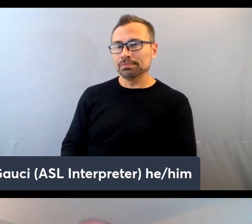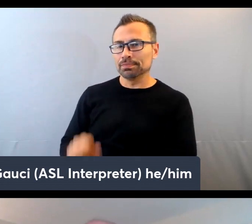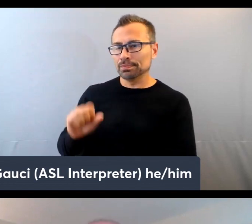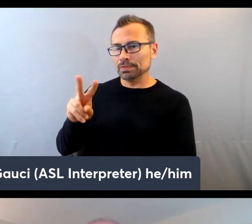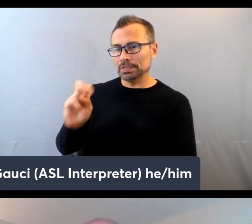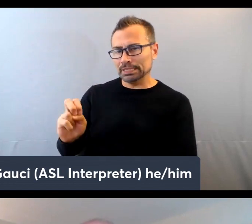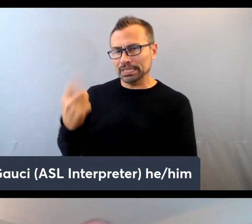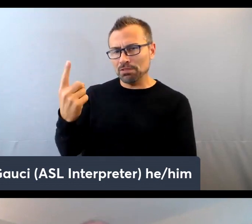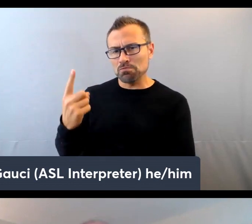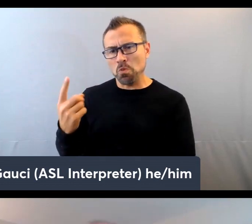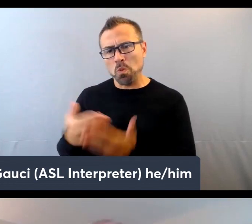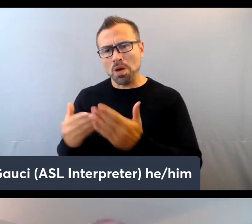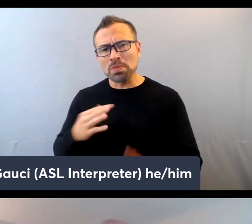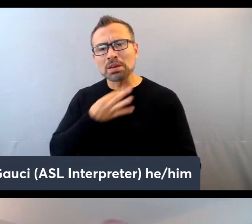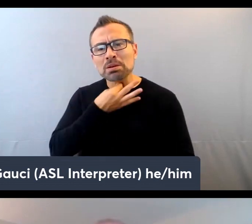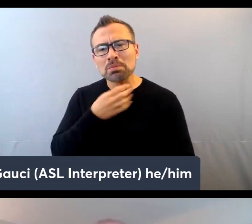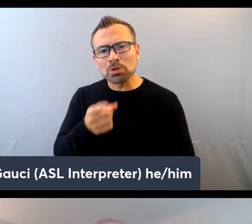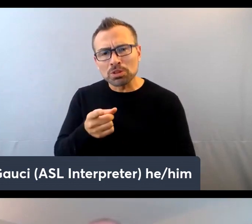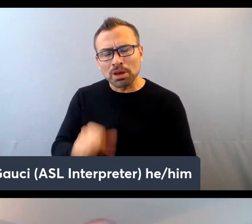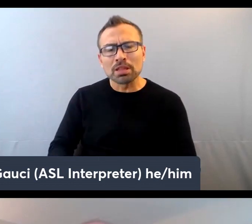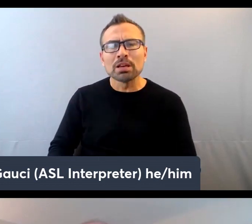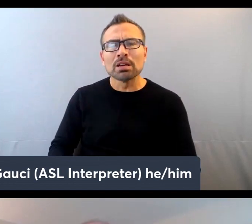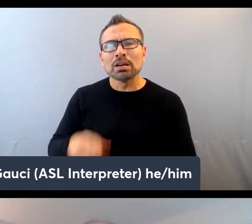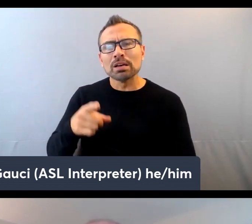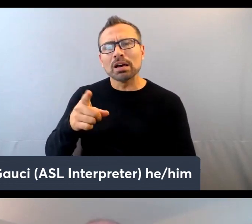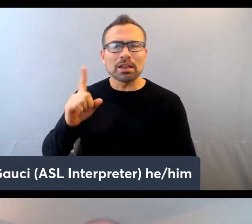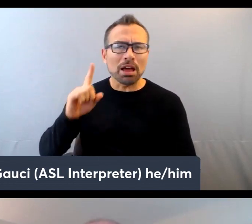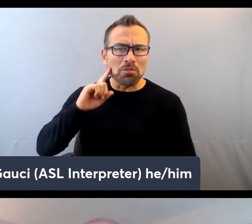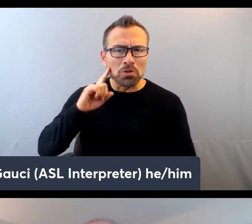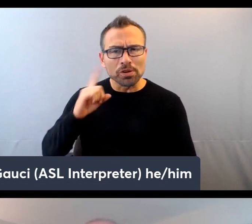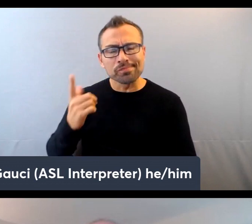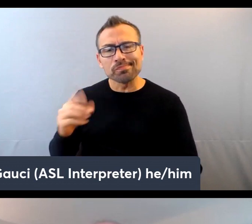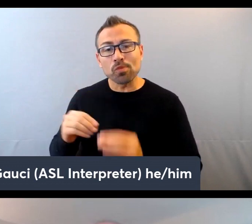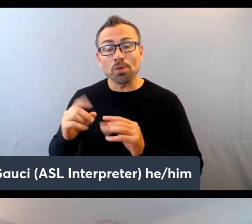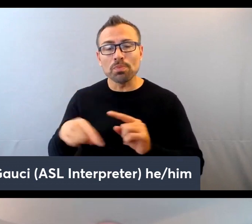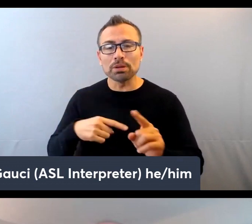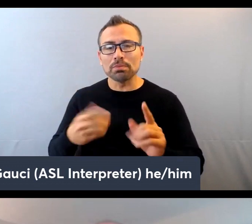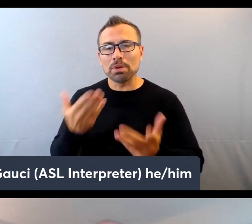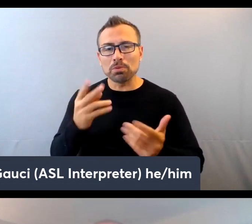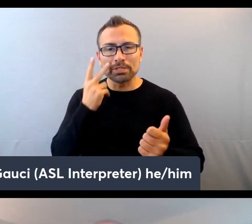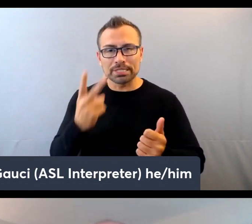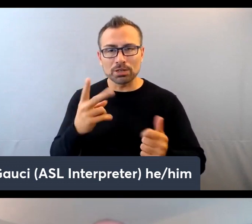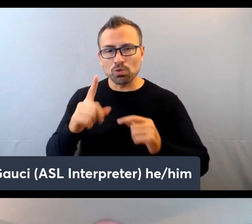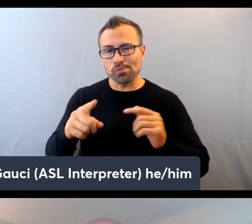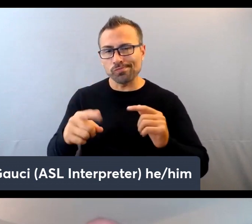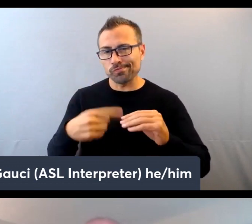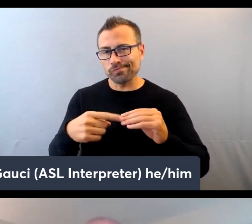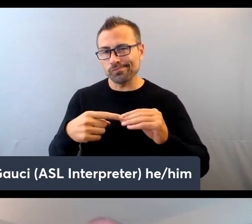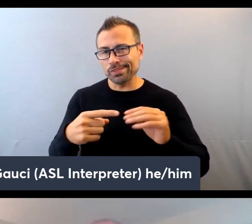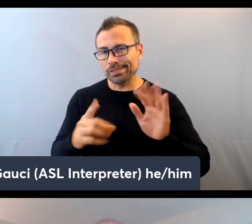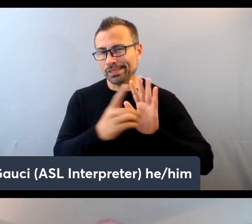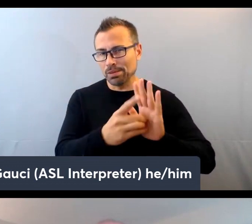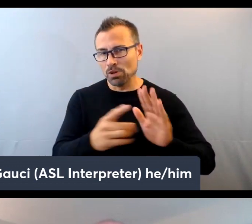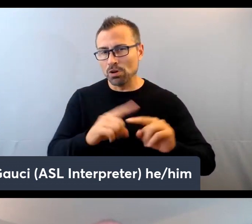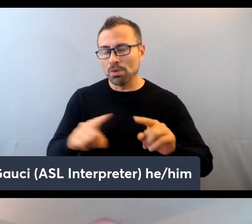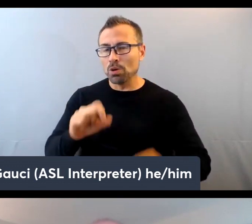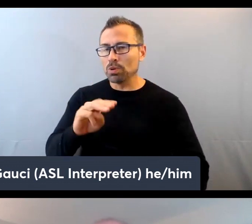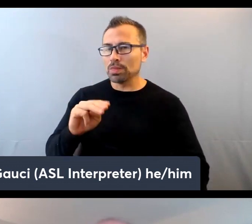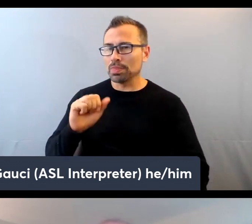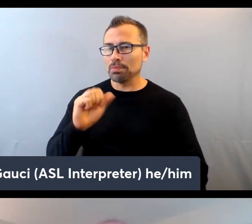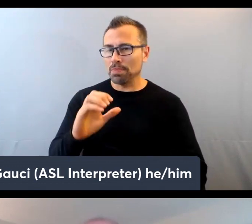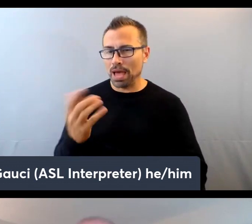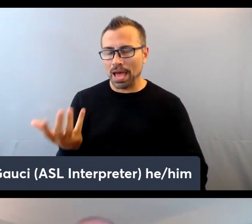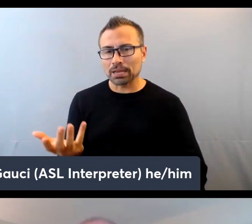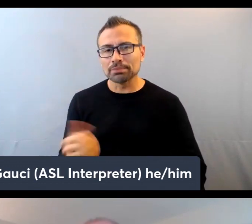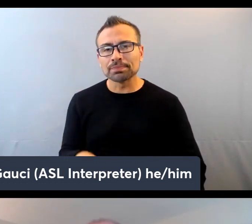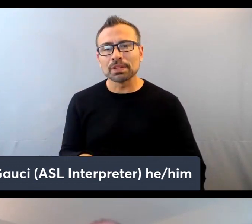especially the Mac ones, we'll come to the performance and all the benefits later on when we come to the demo, but are they managed the same way as like Windows